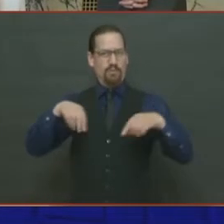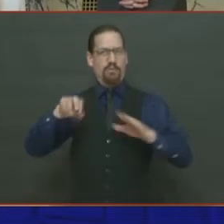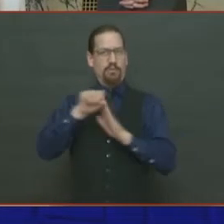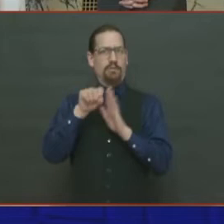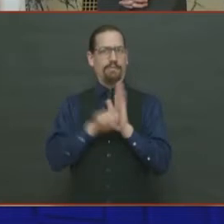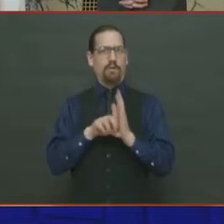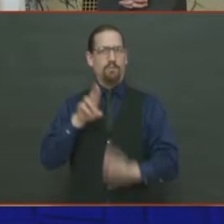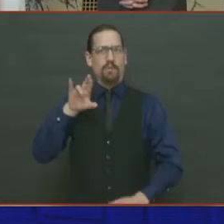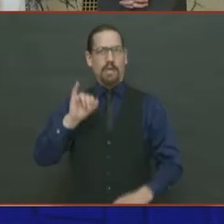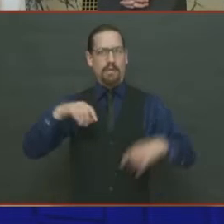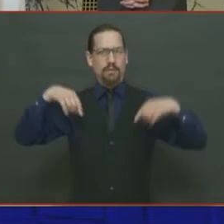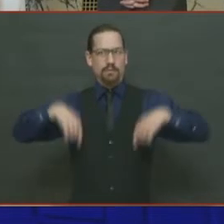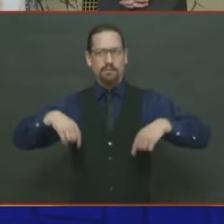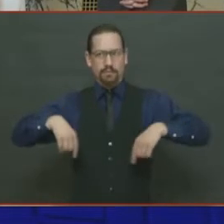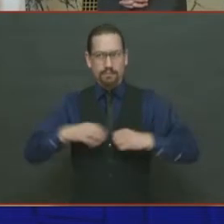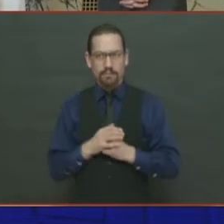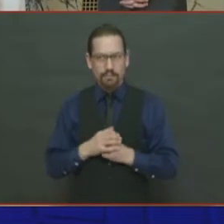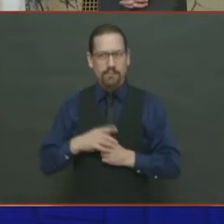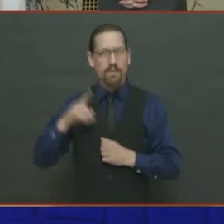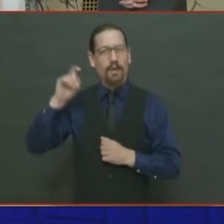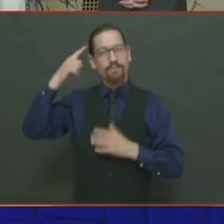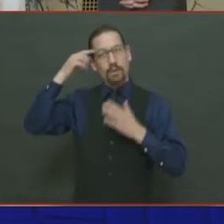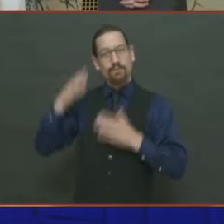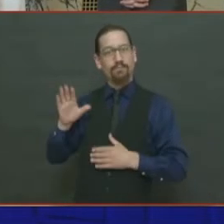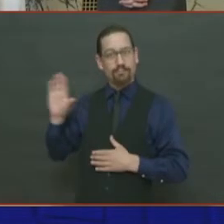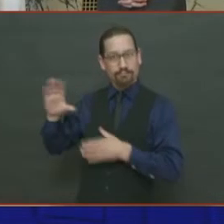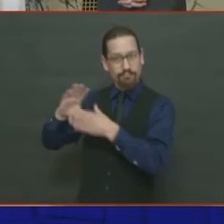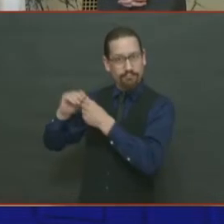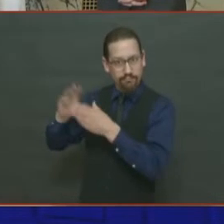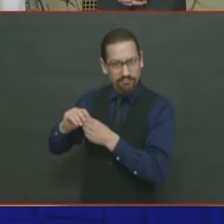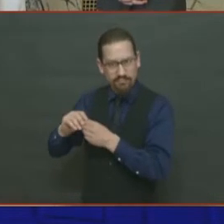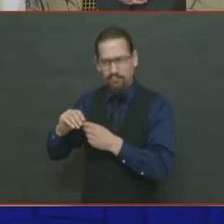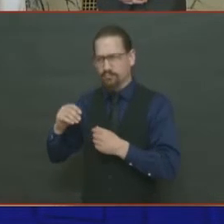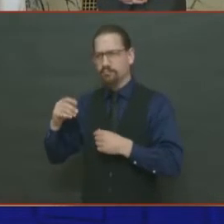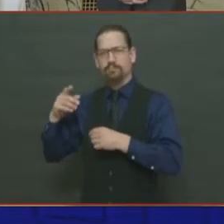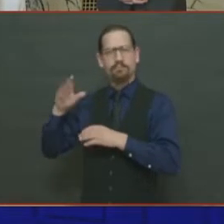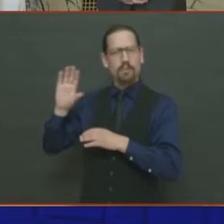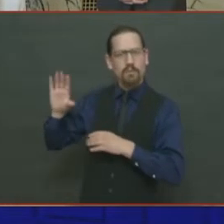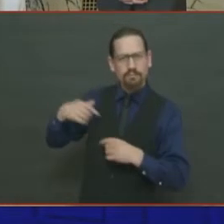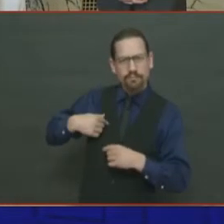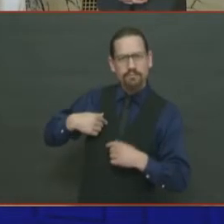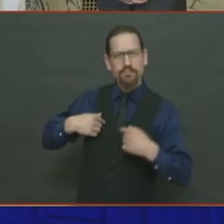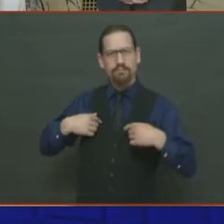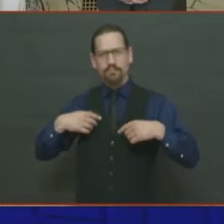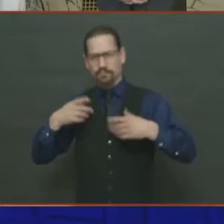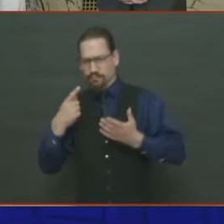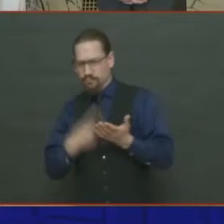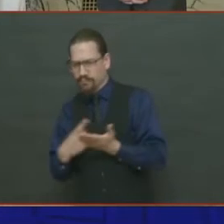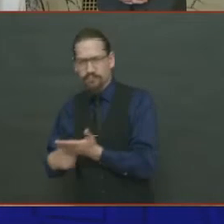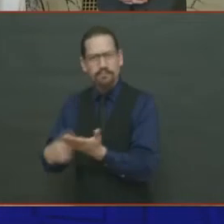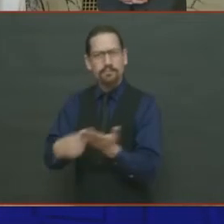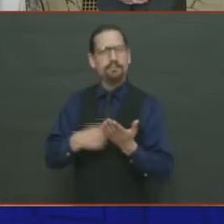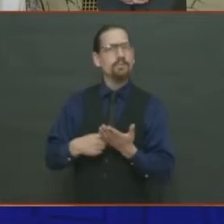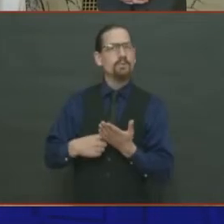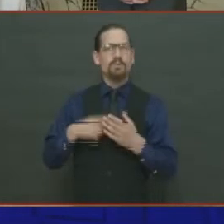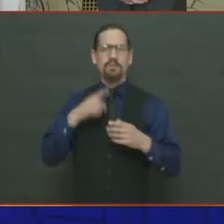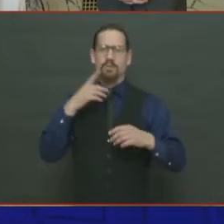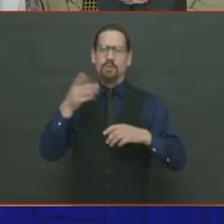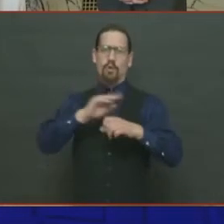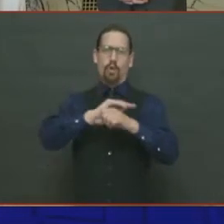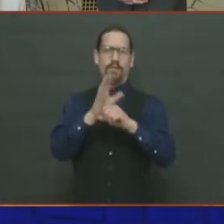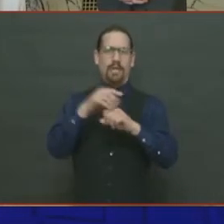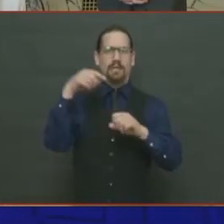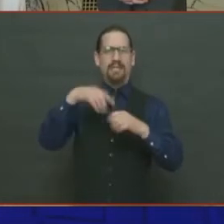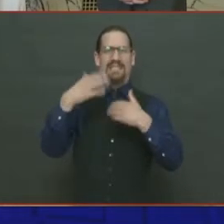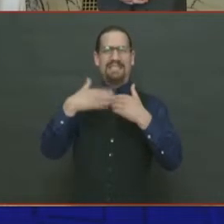we have shared with you, this virus spreads between people who are in close proximity to